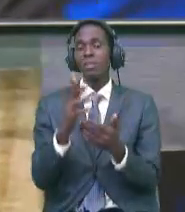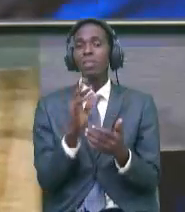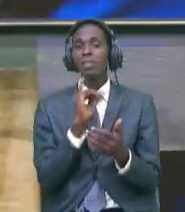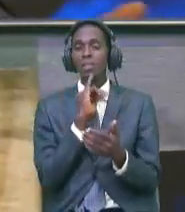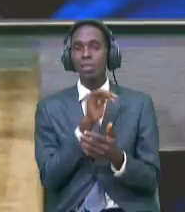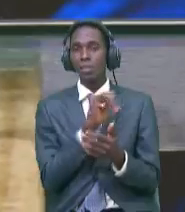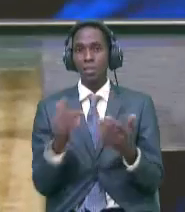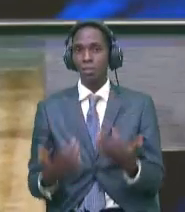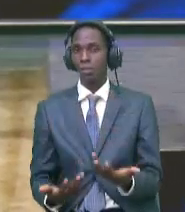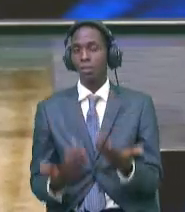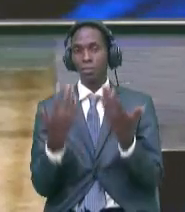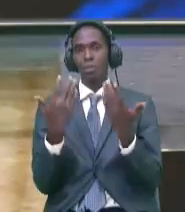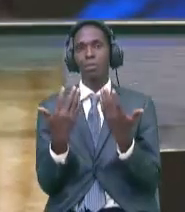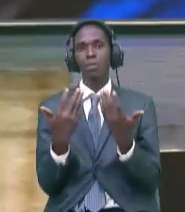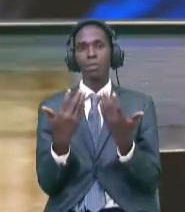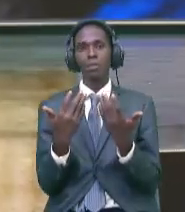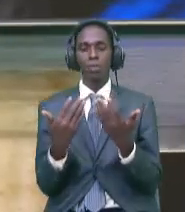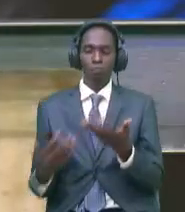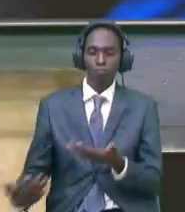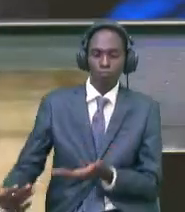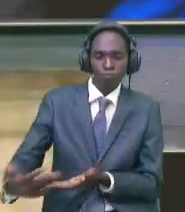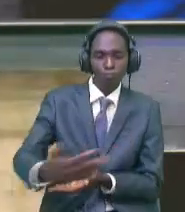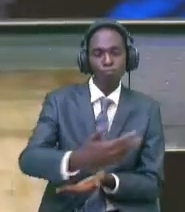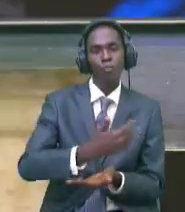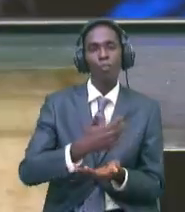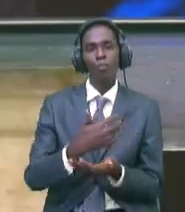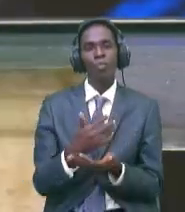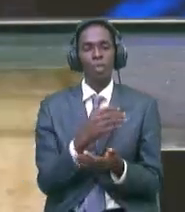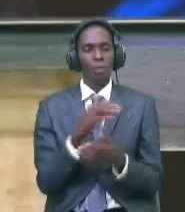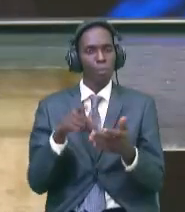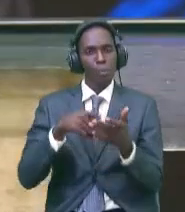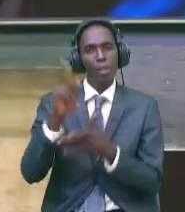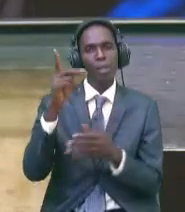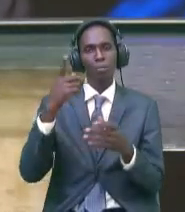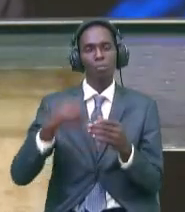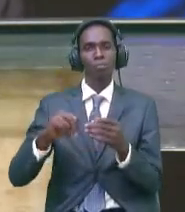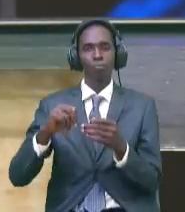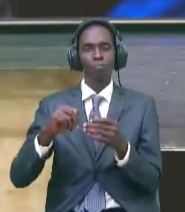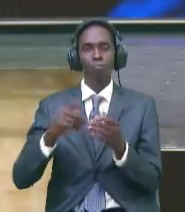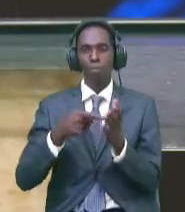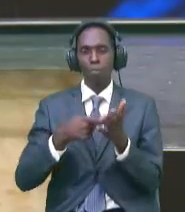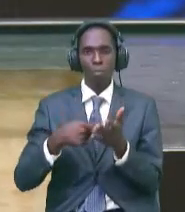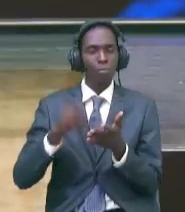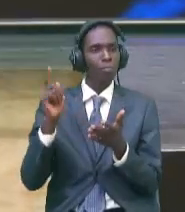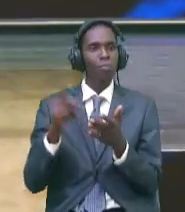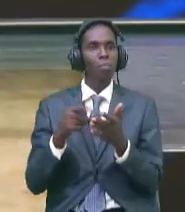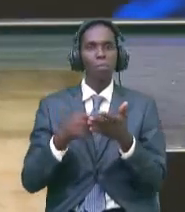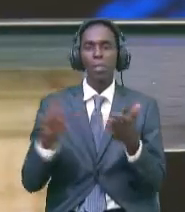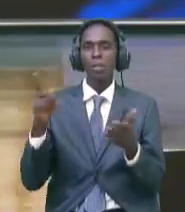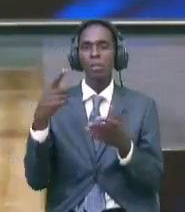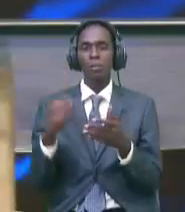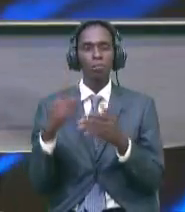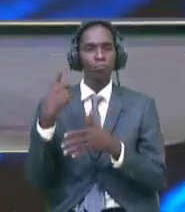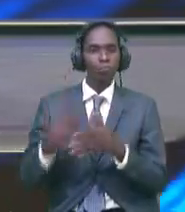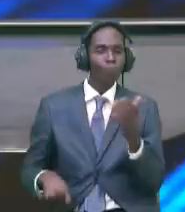now gathers us together. He sacrificed, he paid the price, and because of that price, we believe